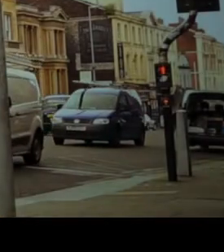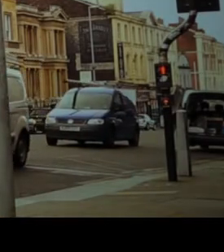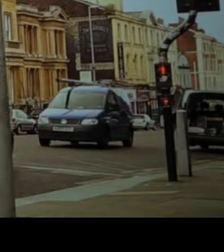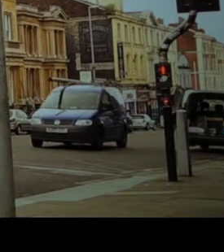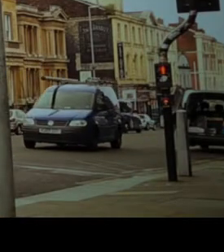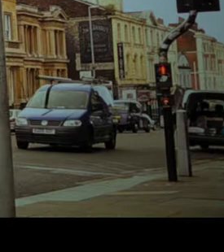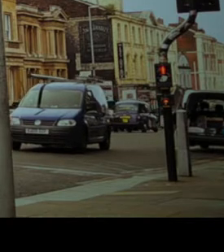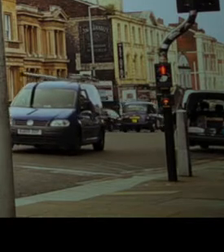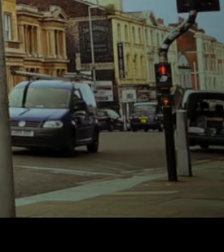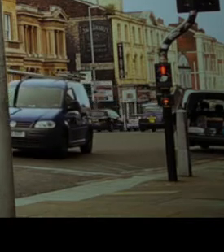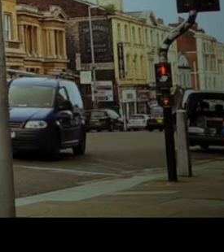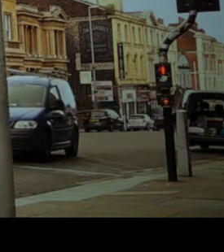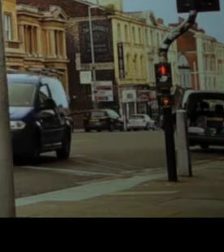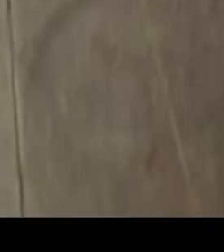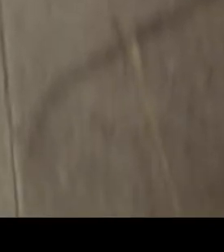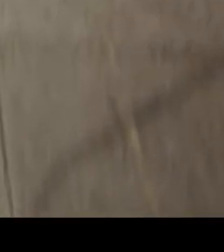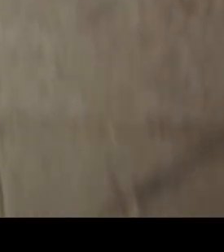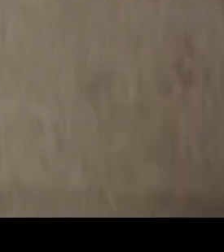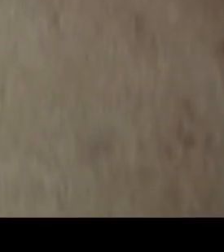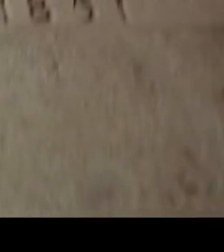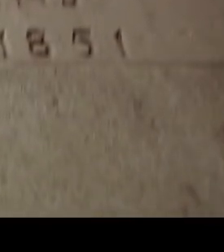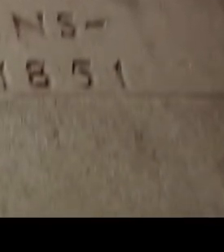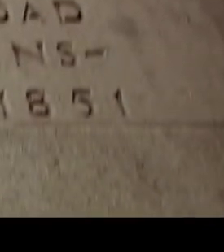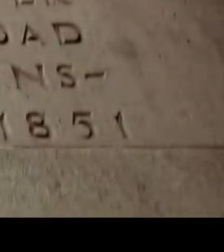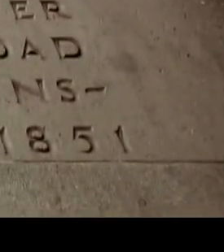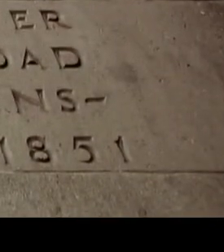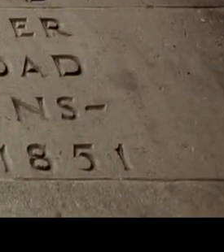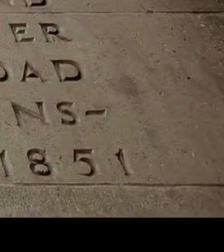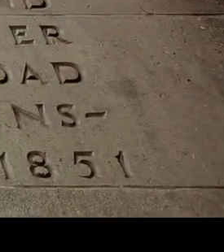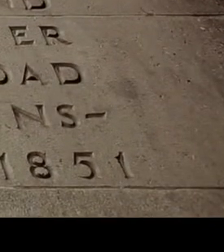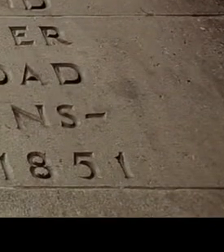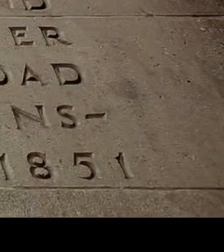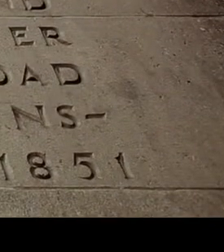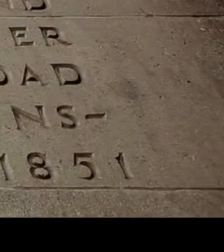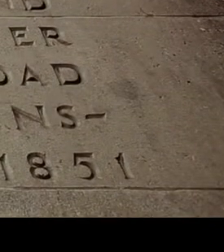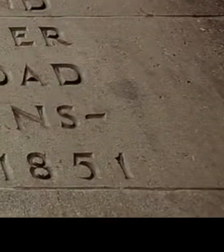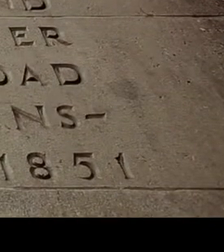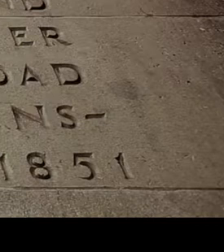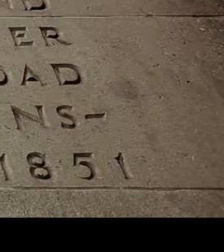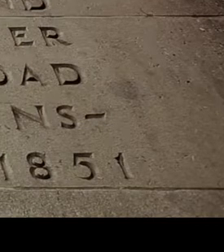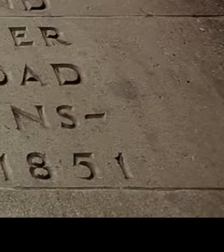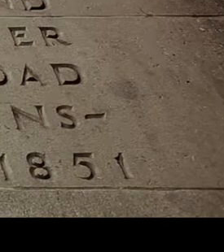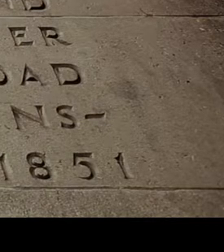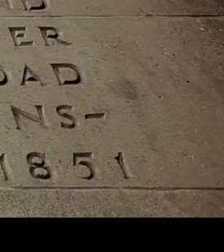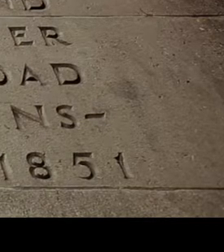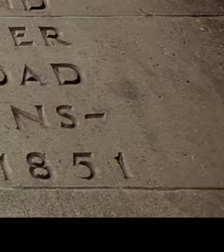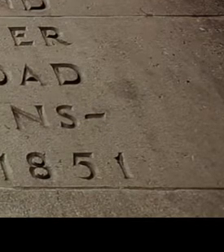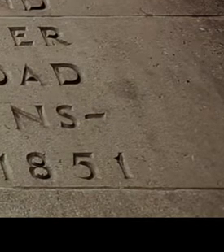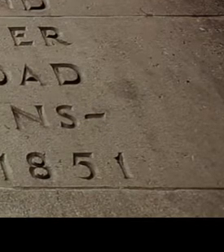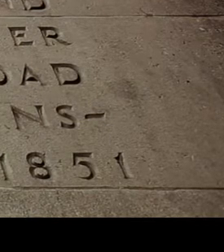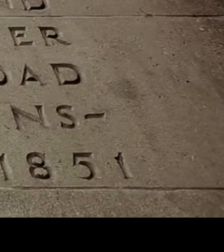Two buildings on a busy street. An inscription on a grey stone wall. This building was erected in